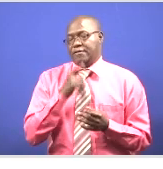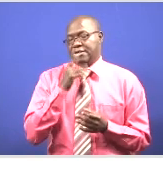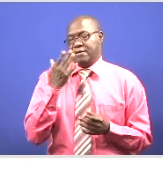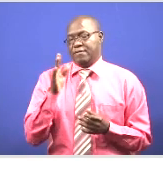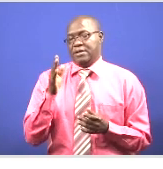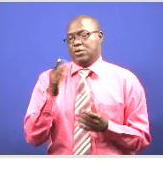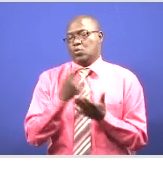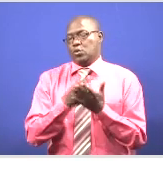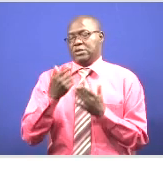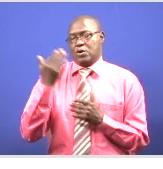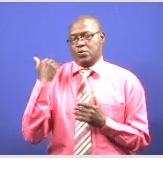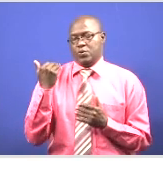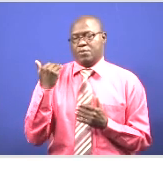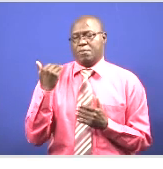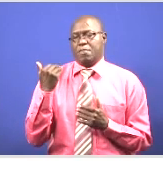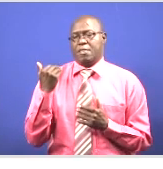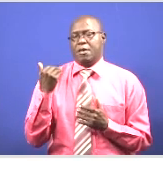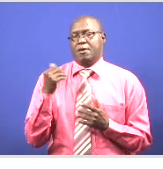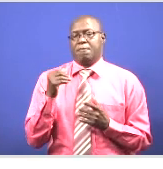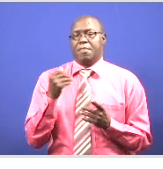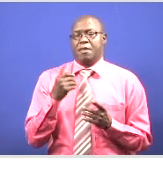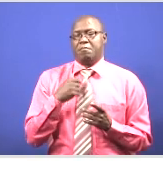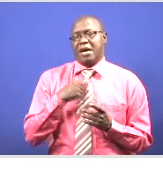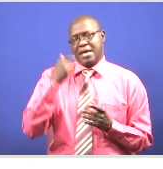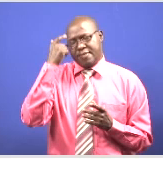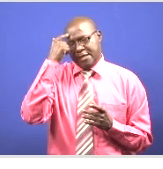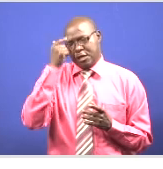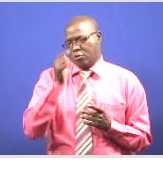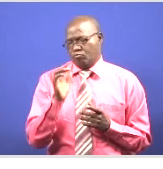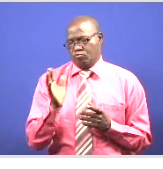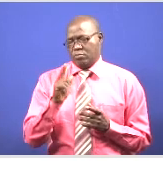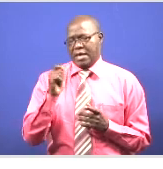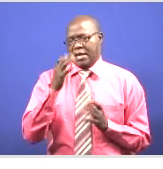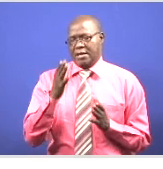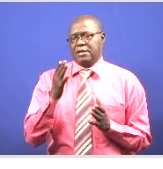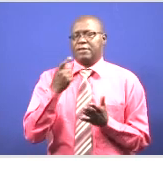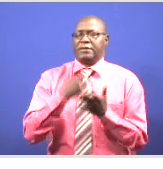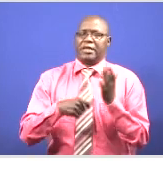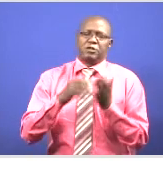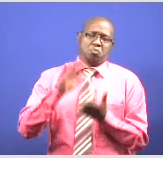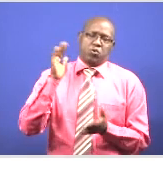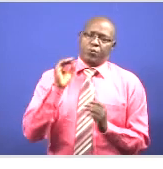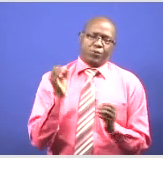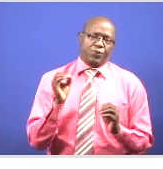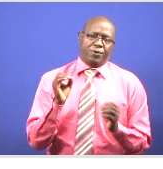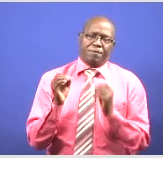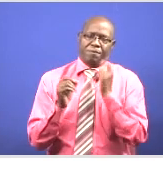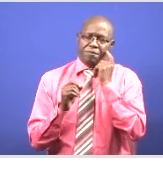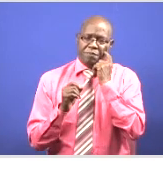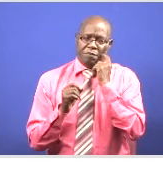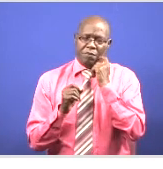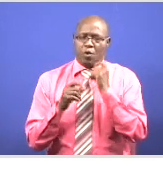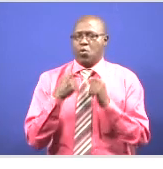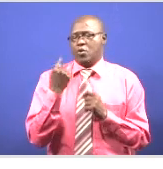ago. So I don't think that Kenyans are paying more taxes, only that President